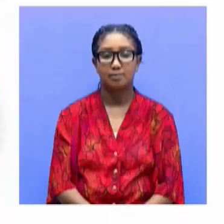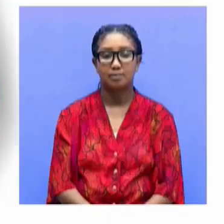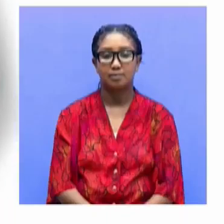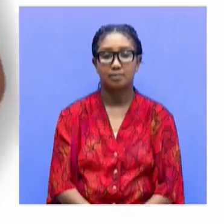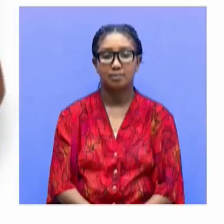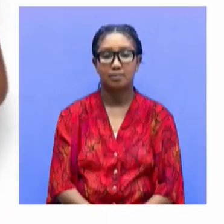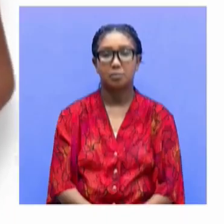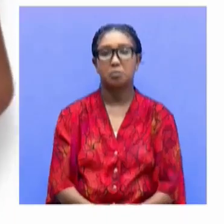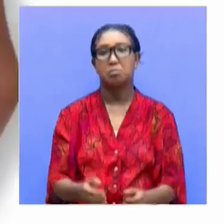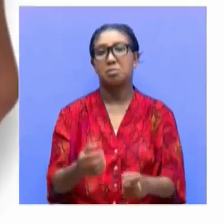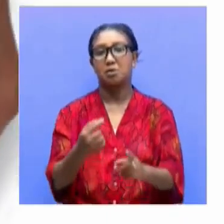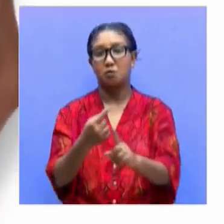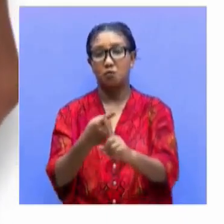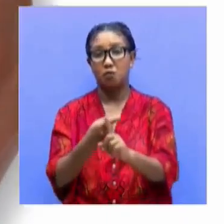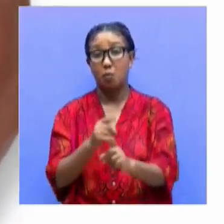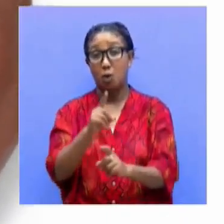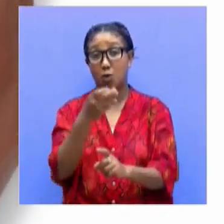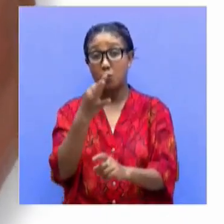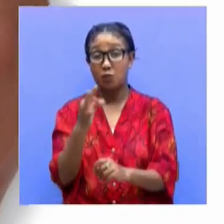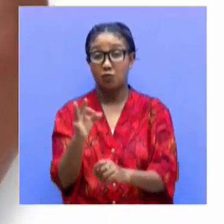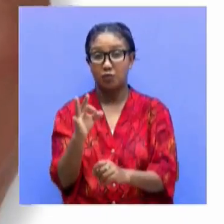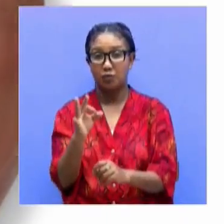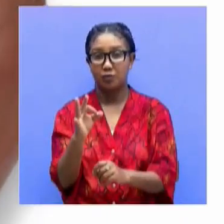one of